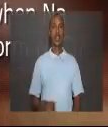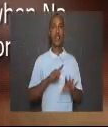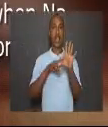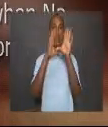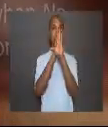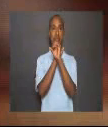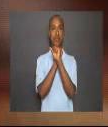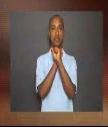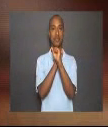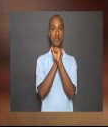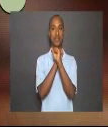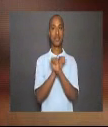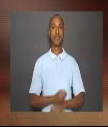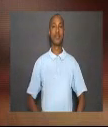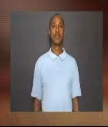Time's up.